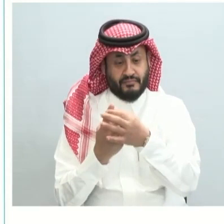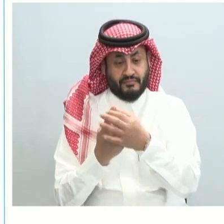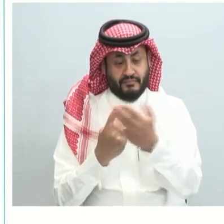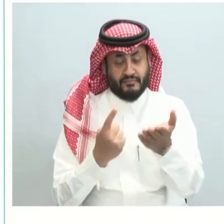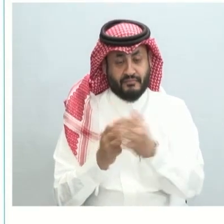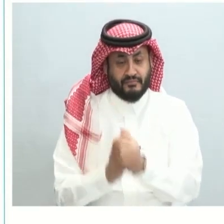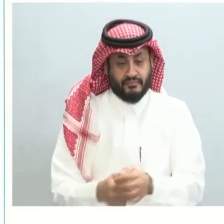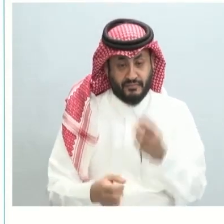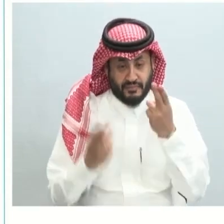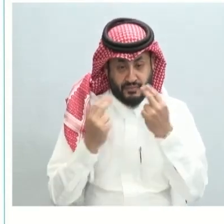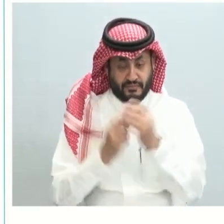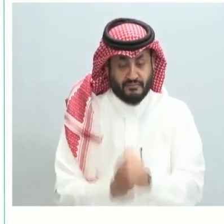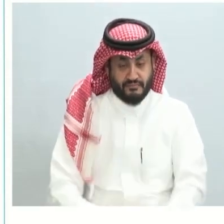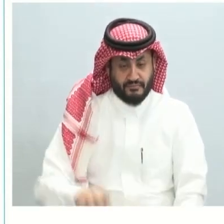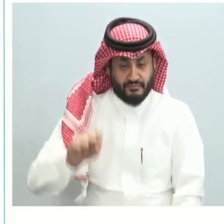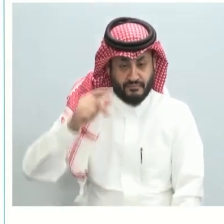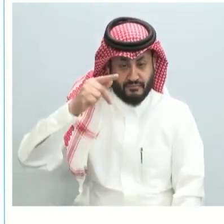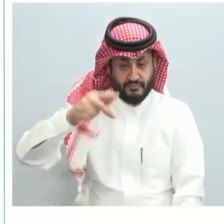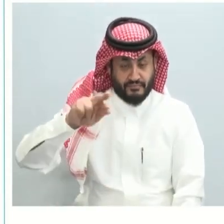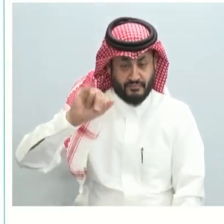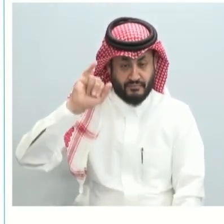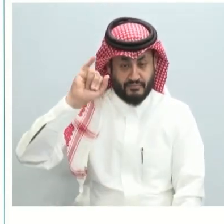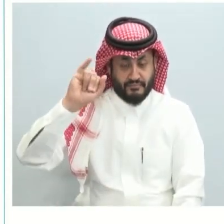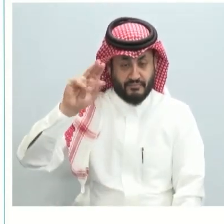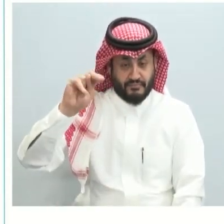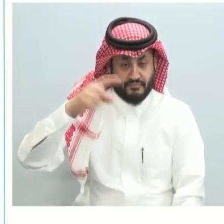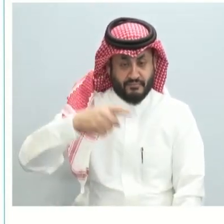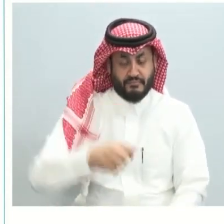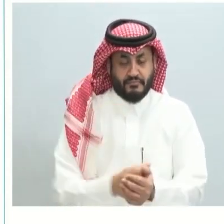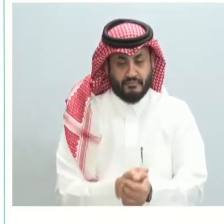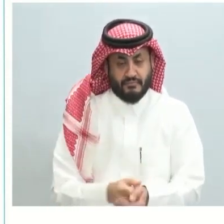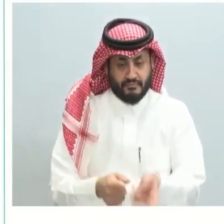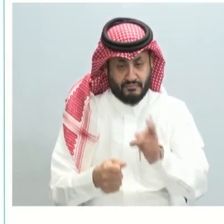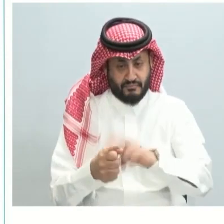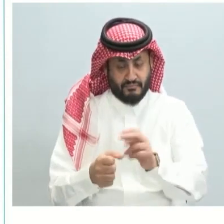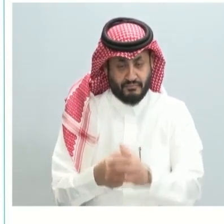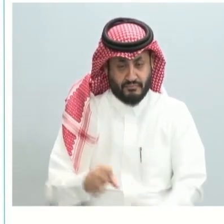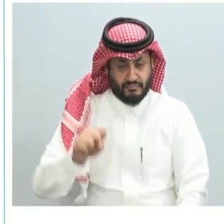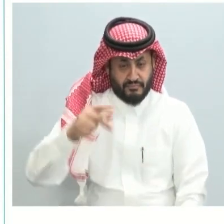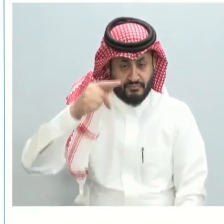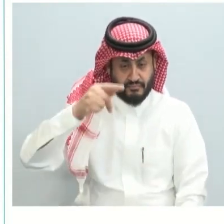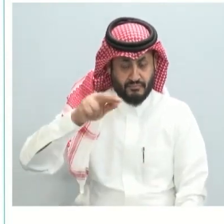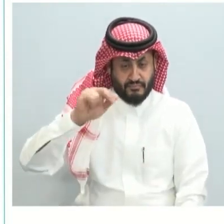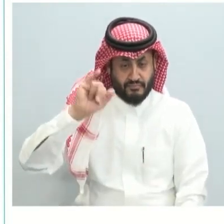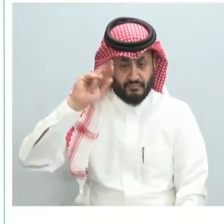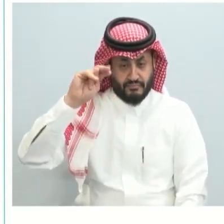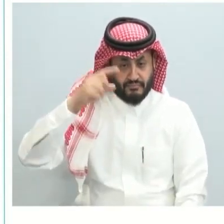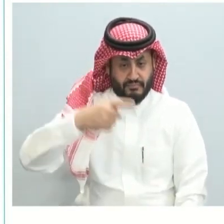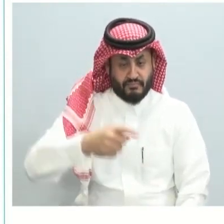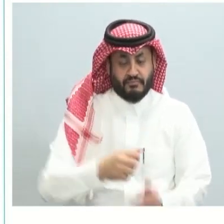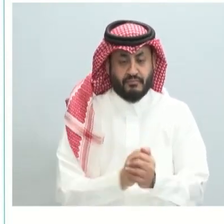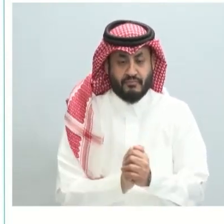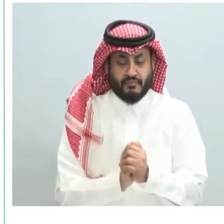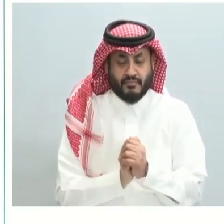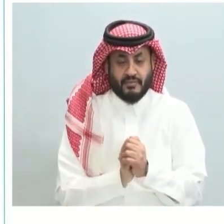is spring. Spring. Say after me. Spring.